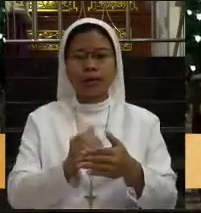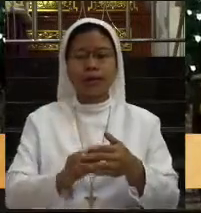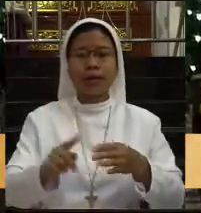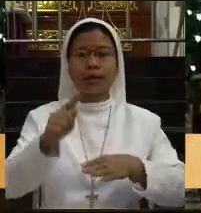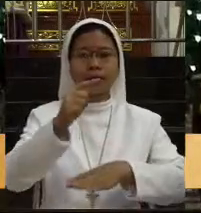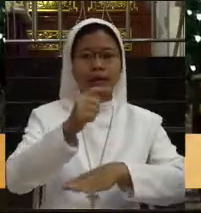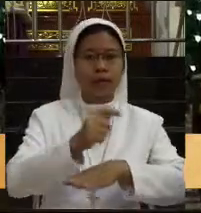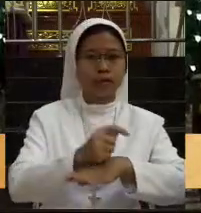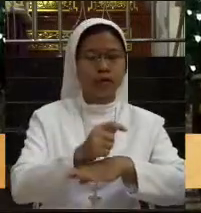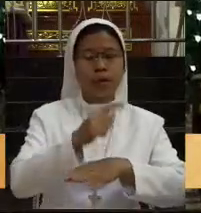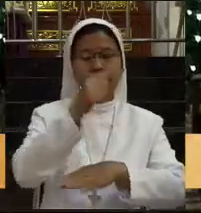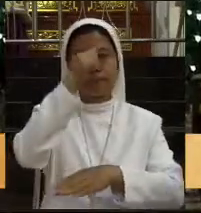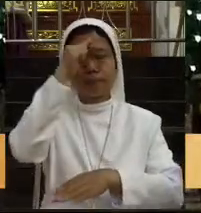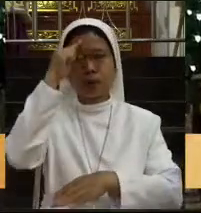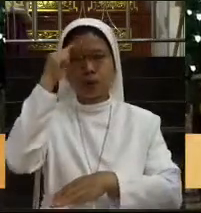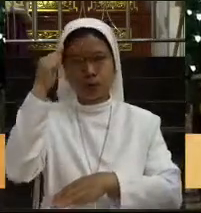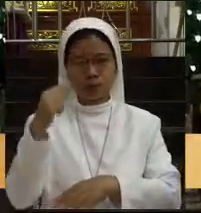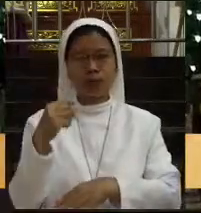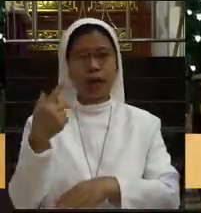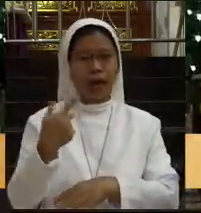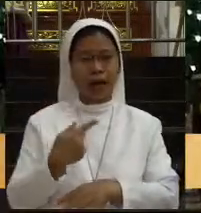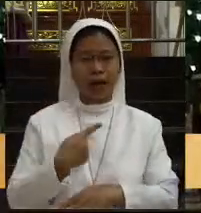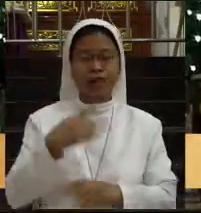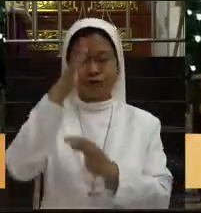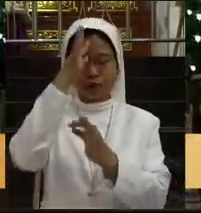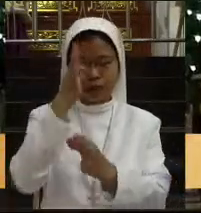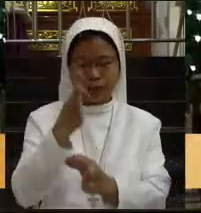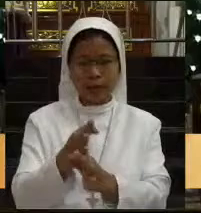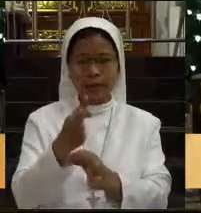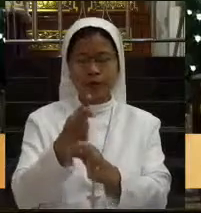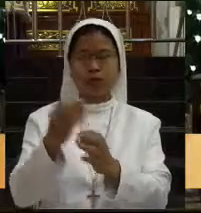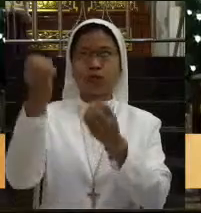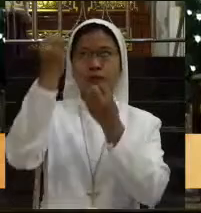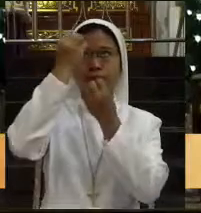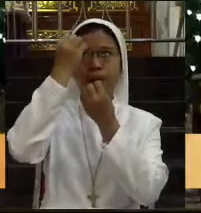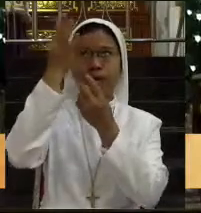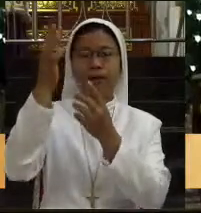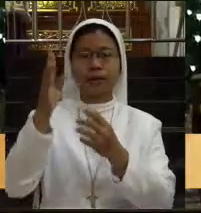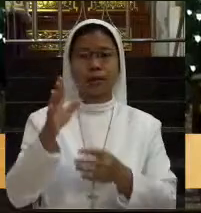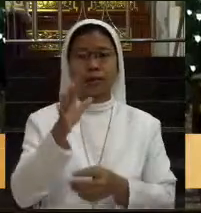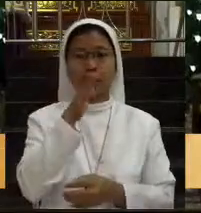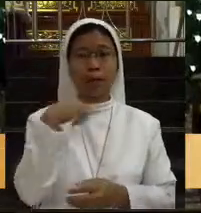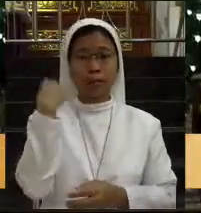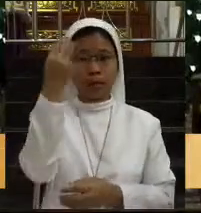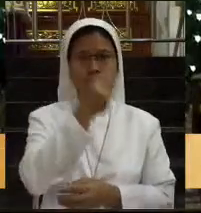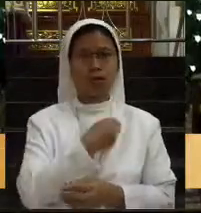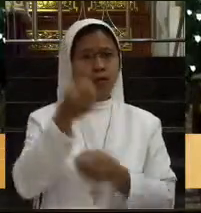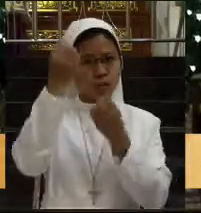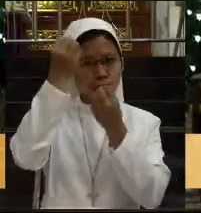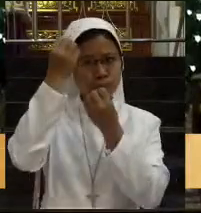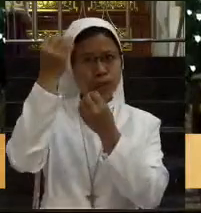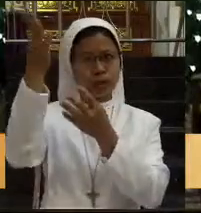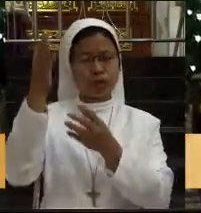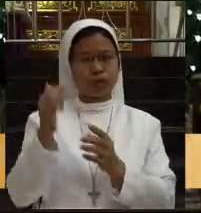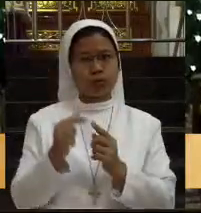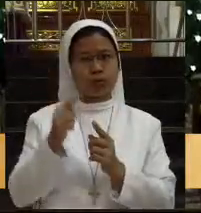fidelity, the obedience of our Blessed Mother, of Saint Joseph, and of